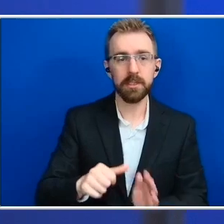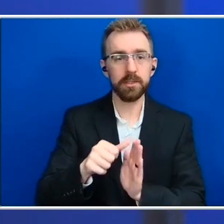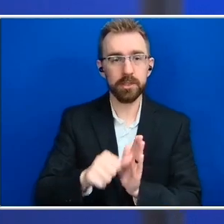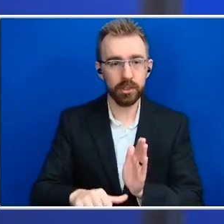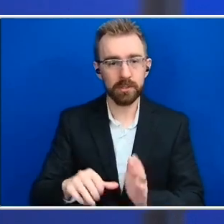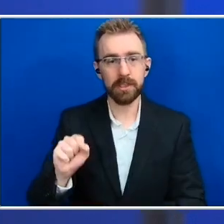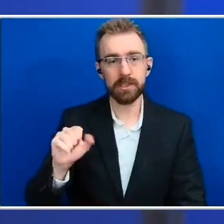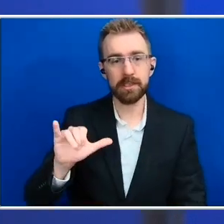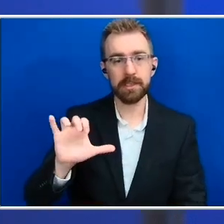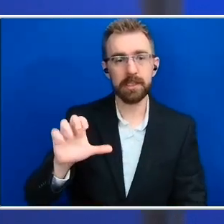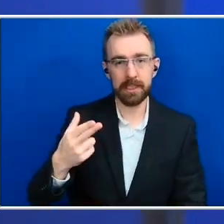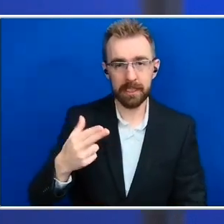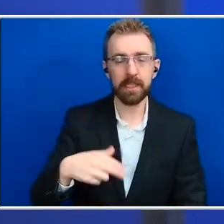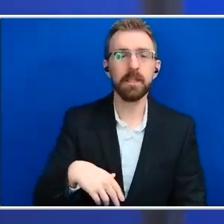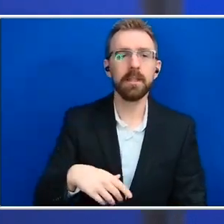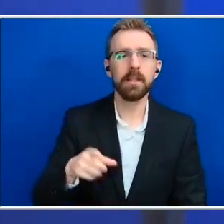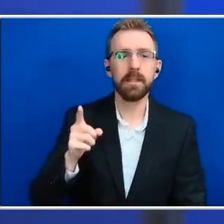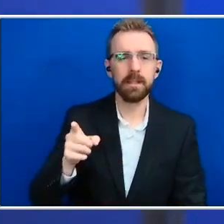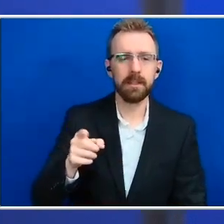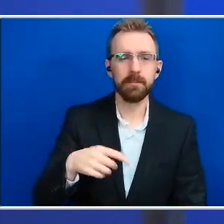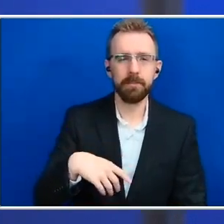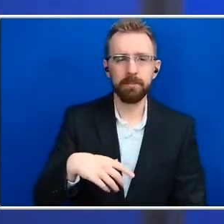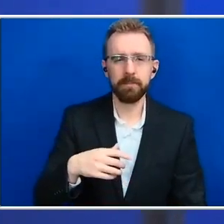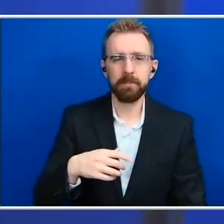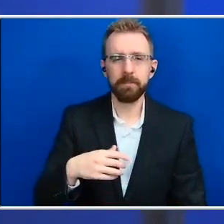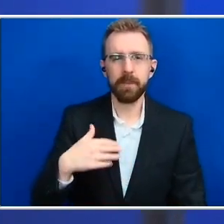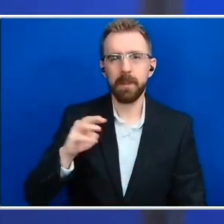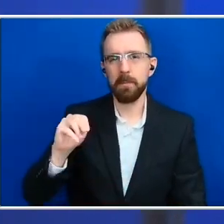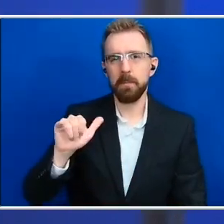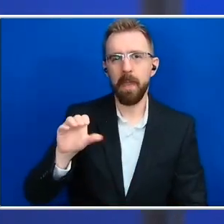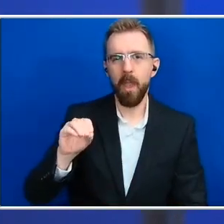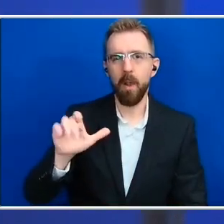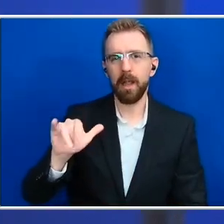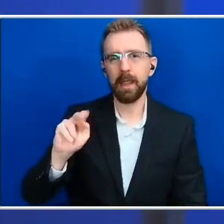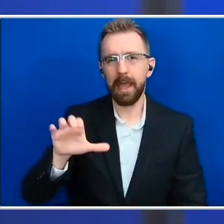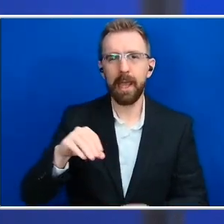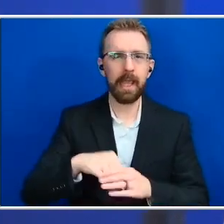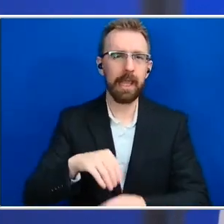sick opinion at Mayo Clinic in Arizona as well.